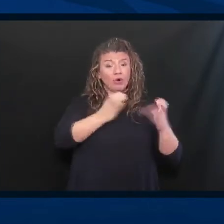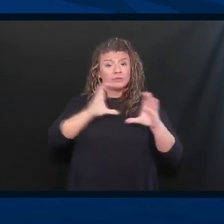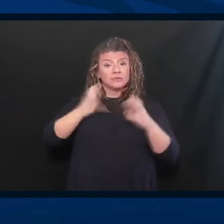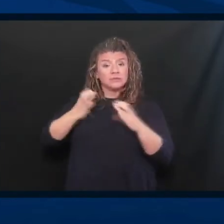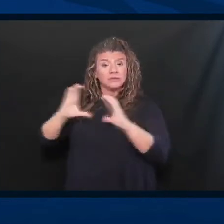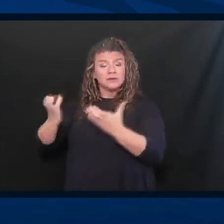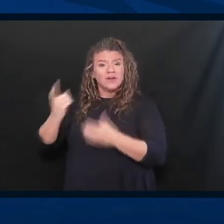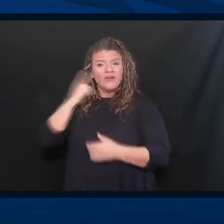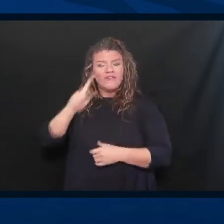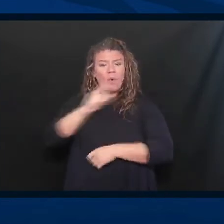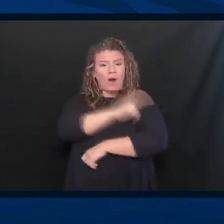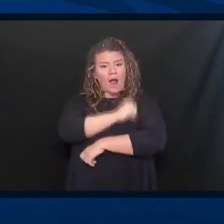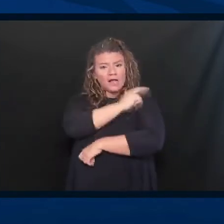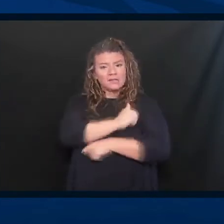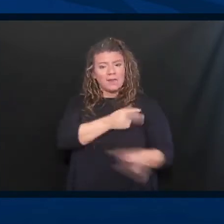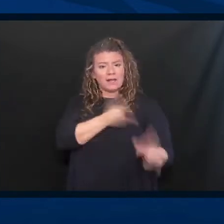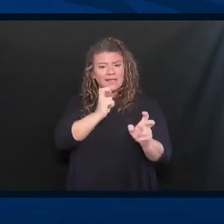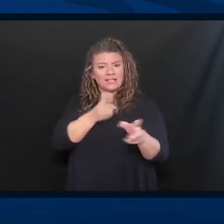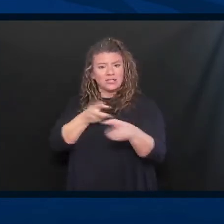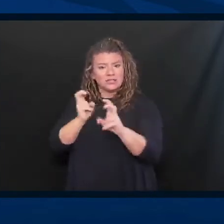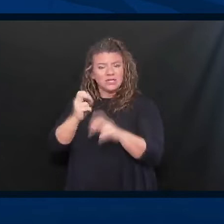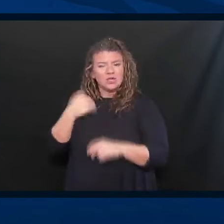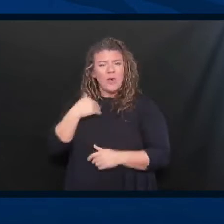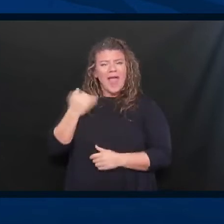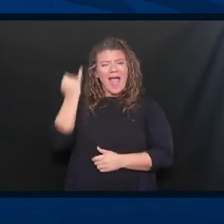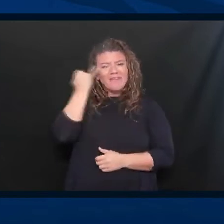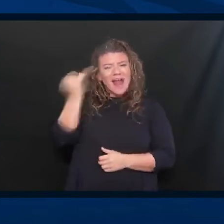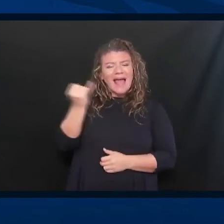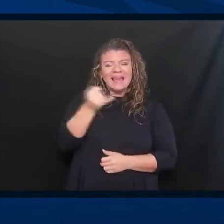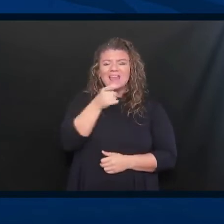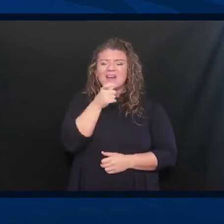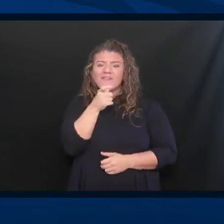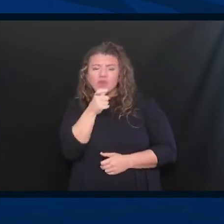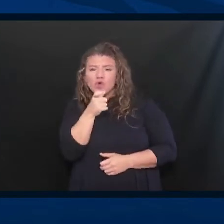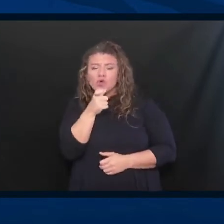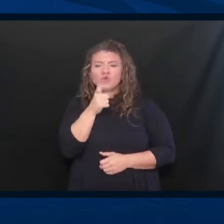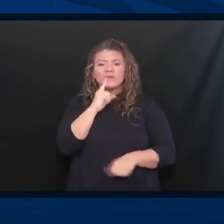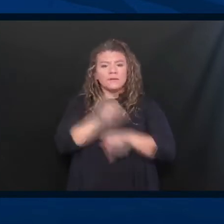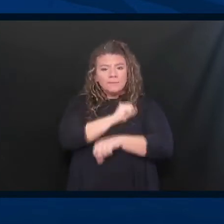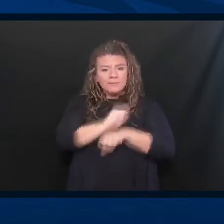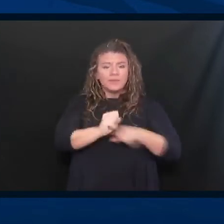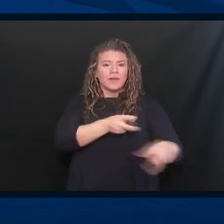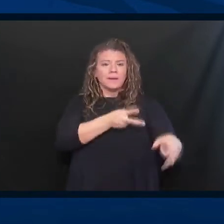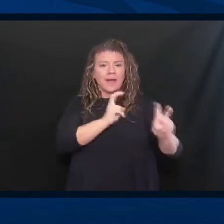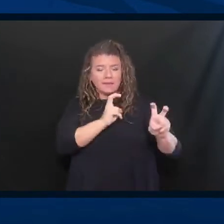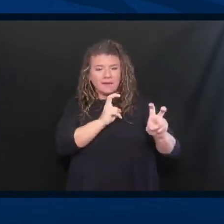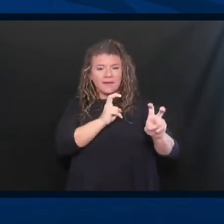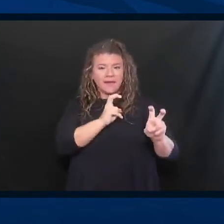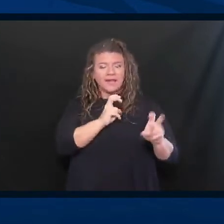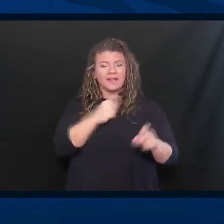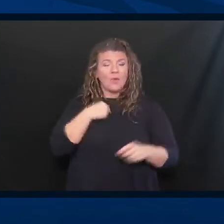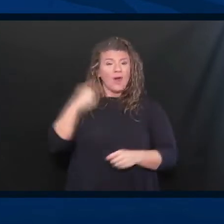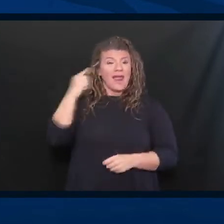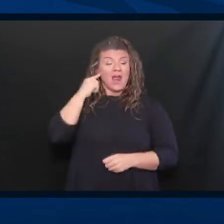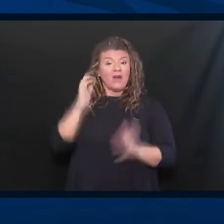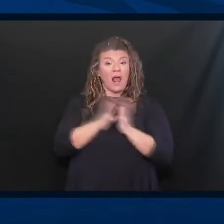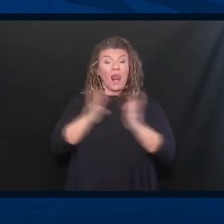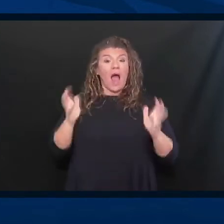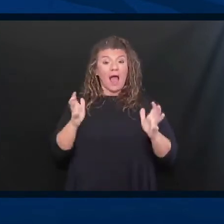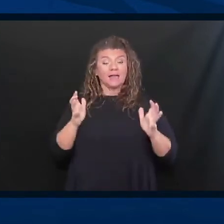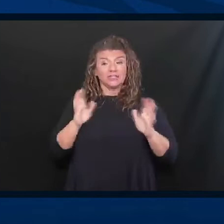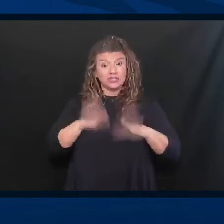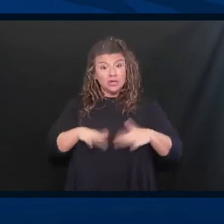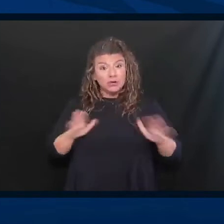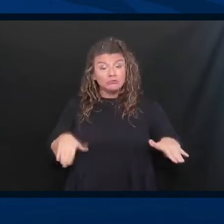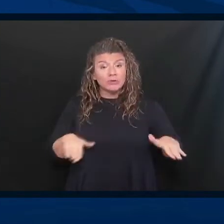far as hospitalizations go, just so we have an idea of who's being hospitalized? Because we're hearing a lot of